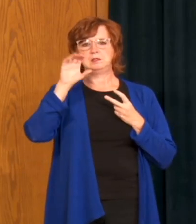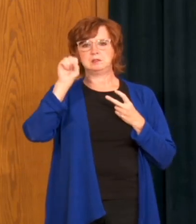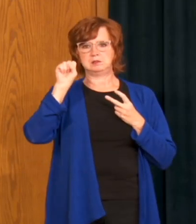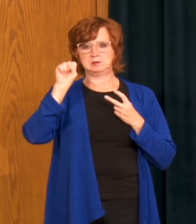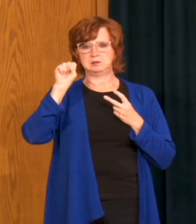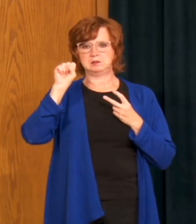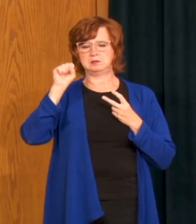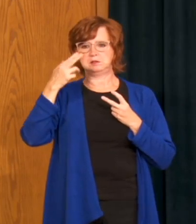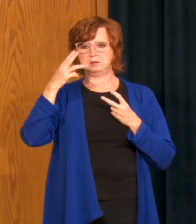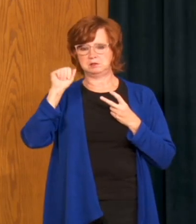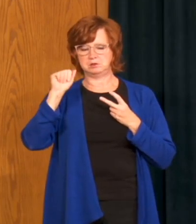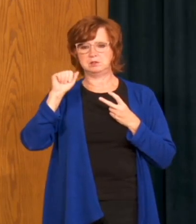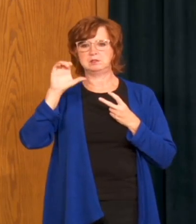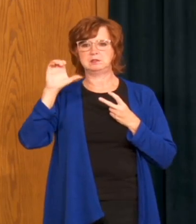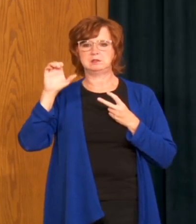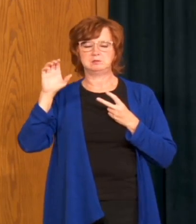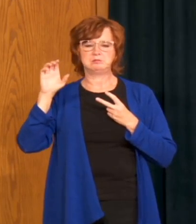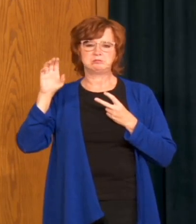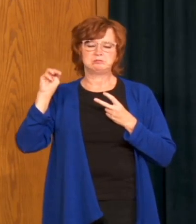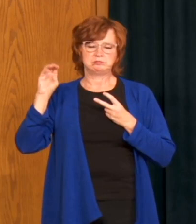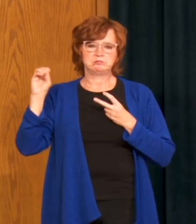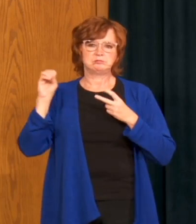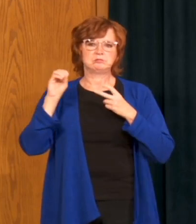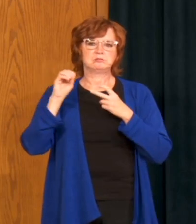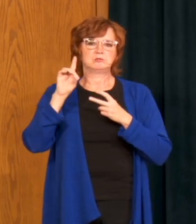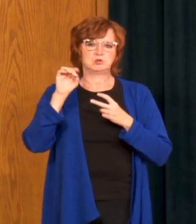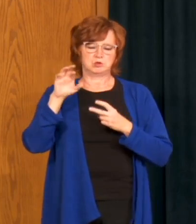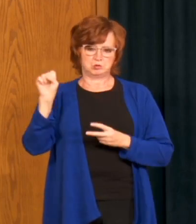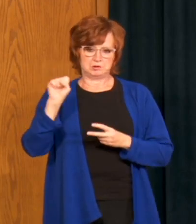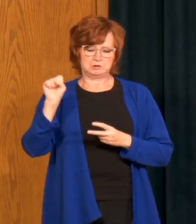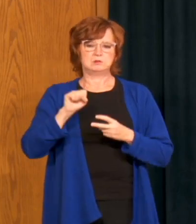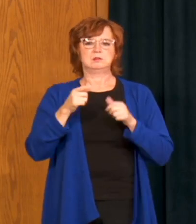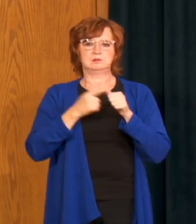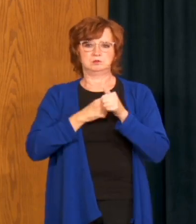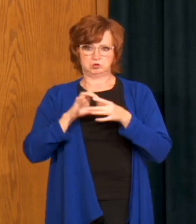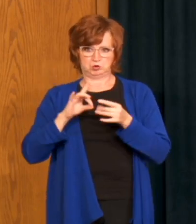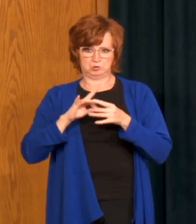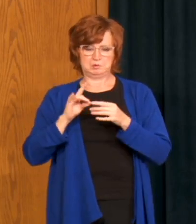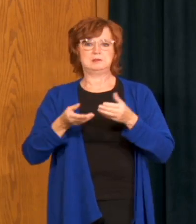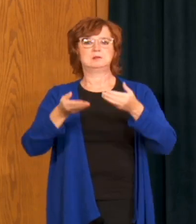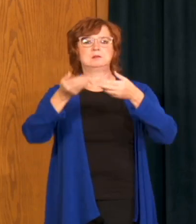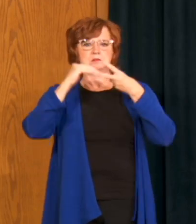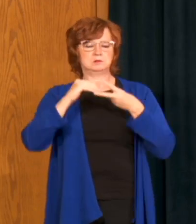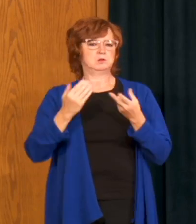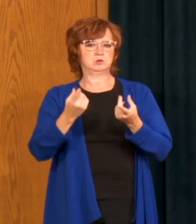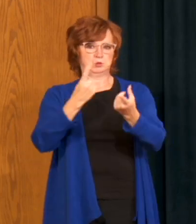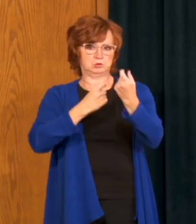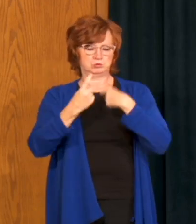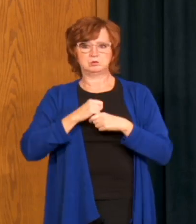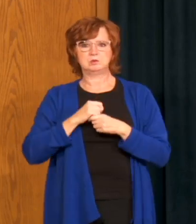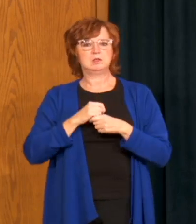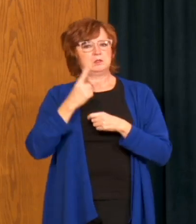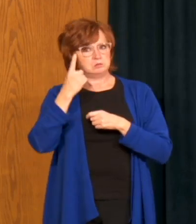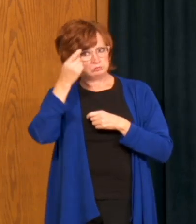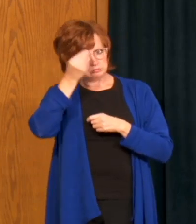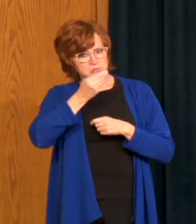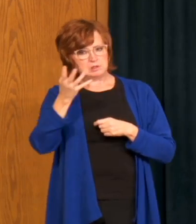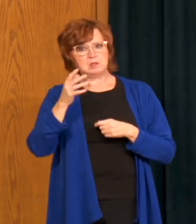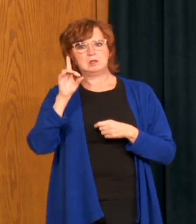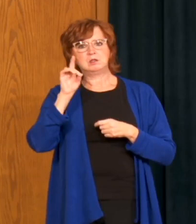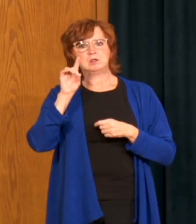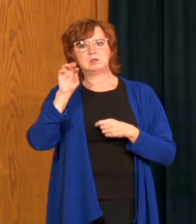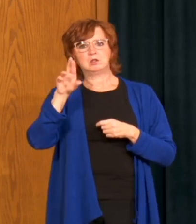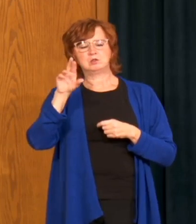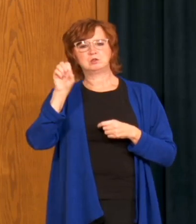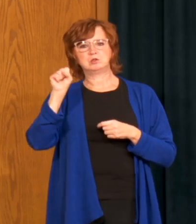Shahab. We'll begin with opening statements and then move to questions. Just one note that Dr. Susan